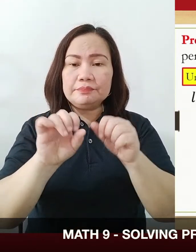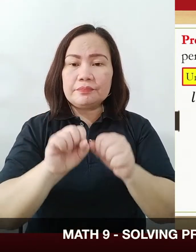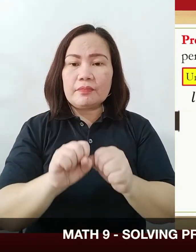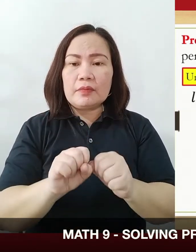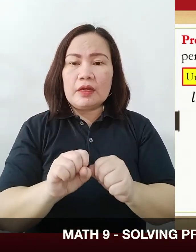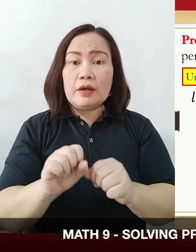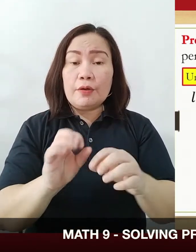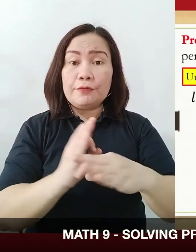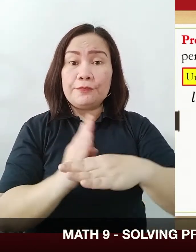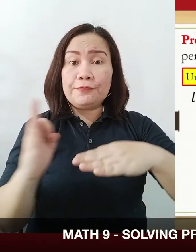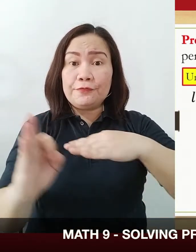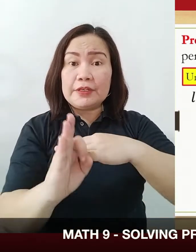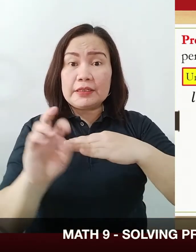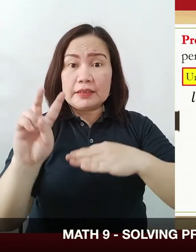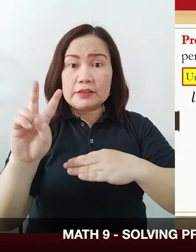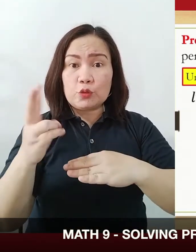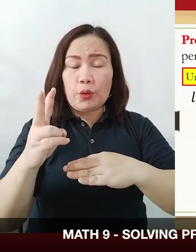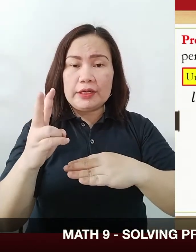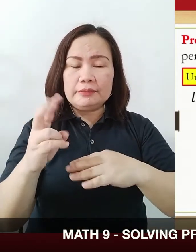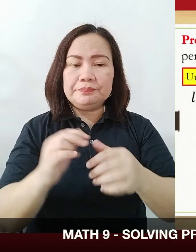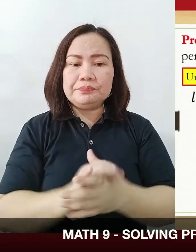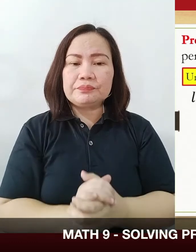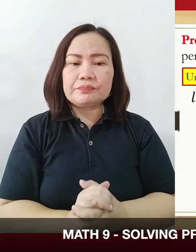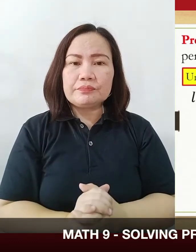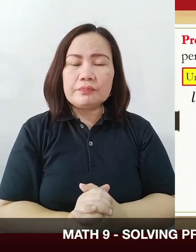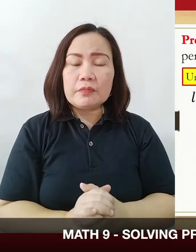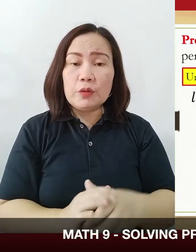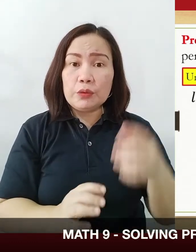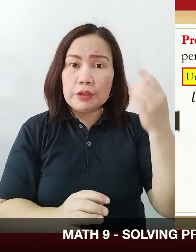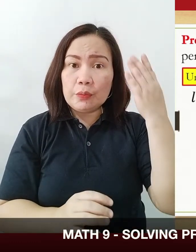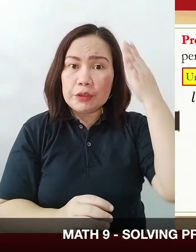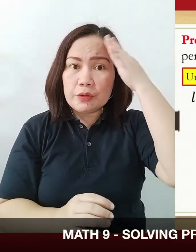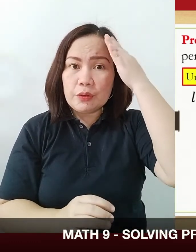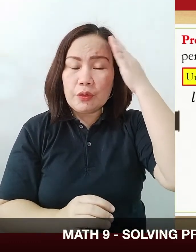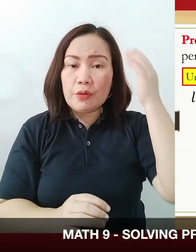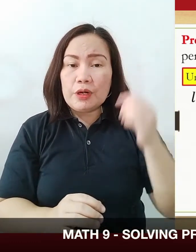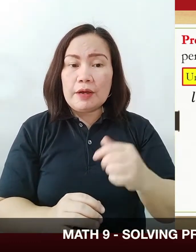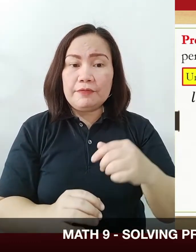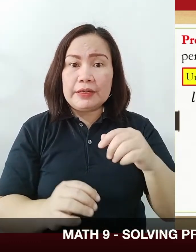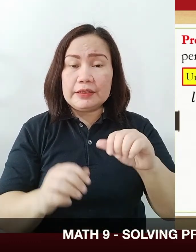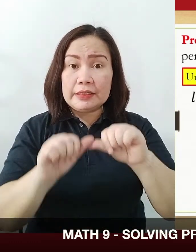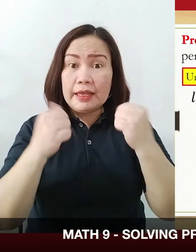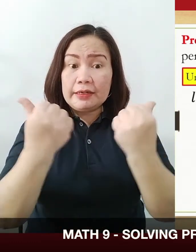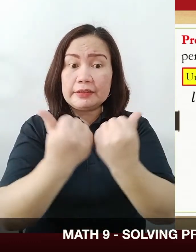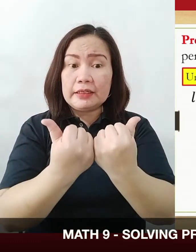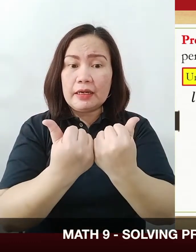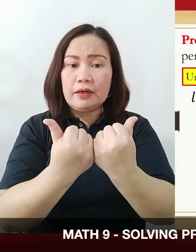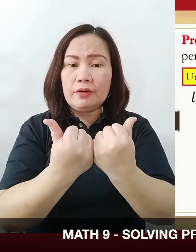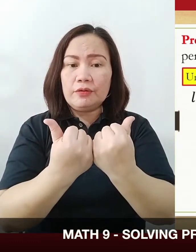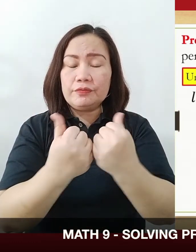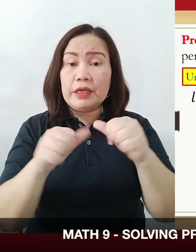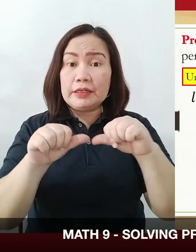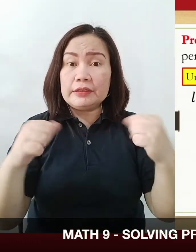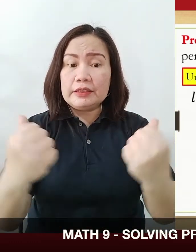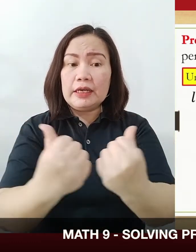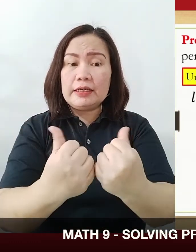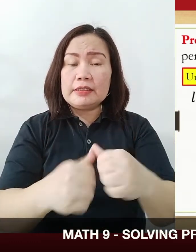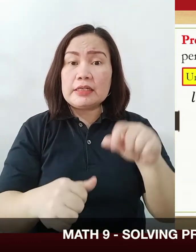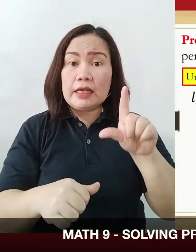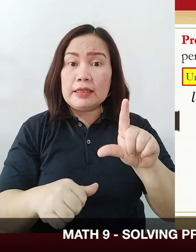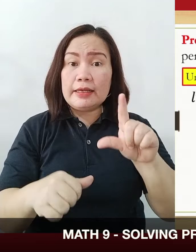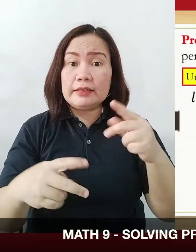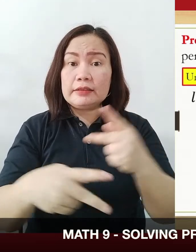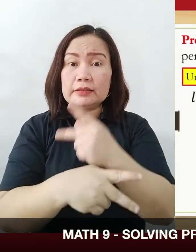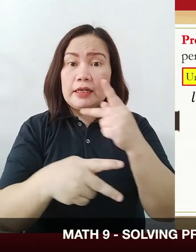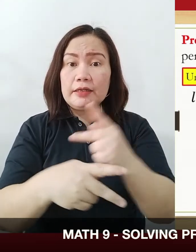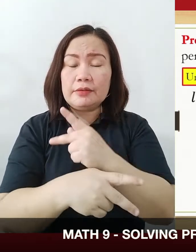we all know that in finding the area of a rectangle, that is length times width, and that is 27.